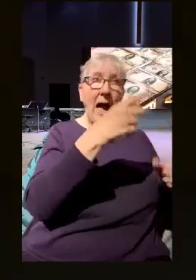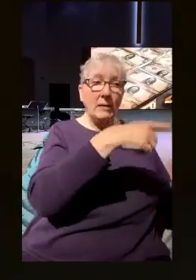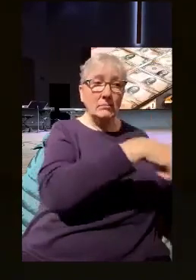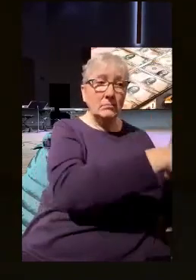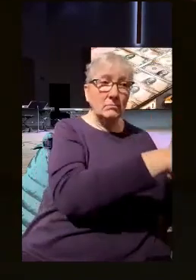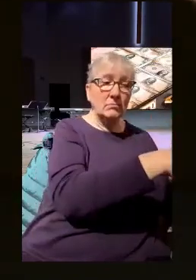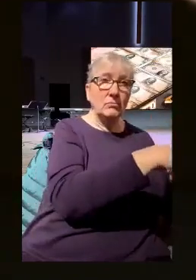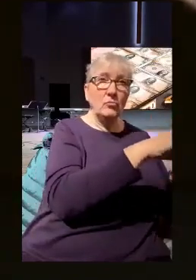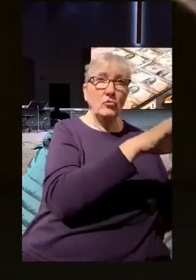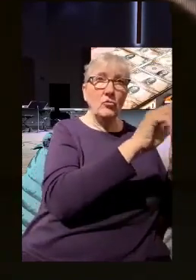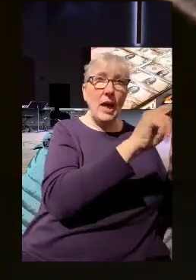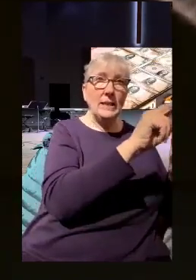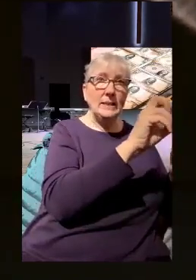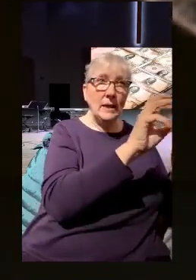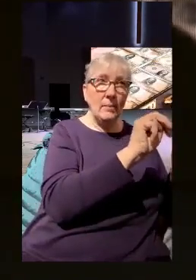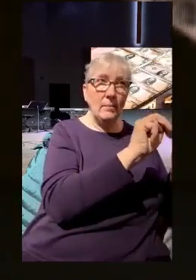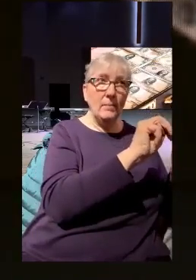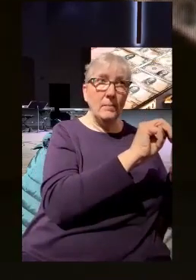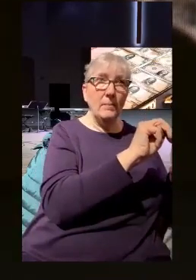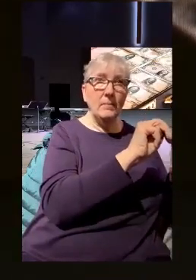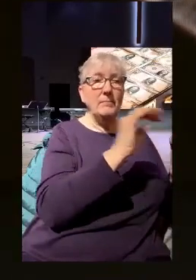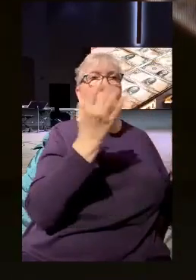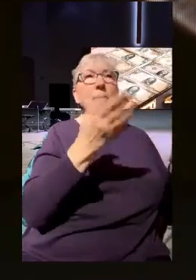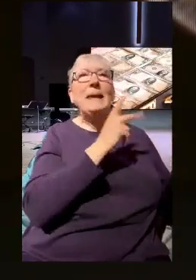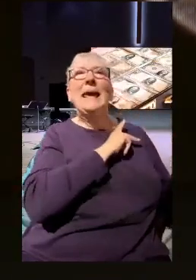paid for the release of a captive king.